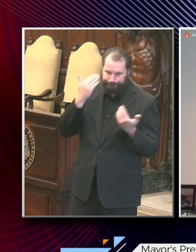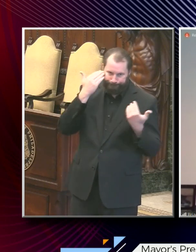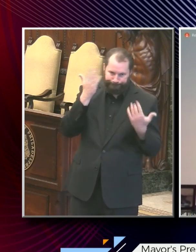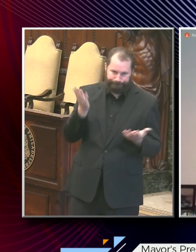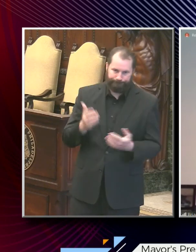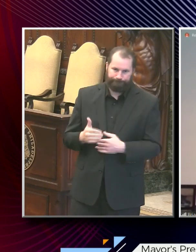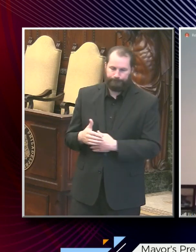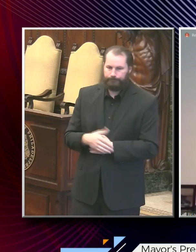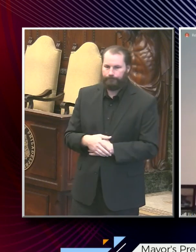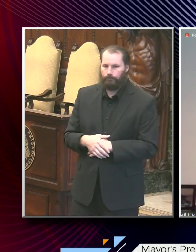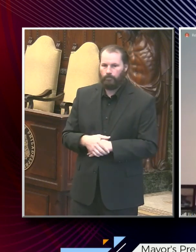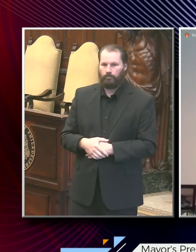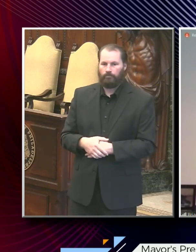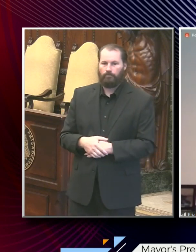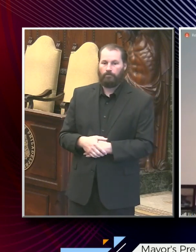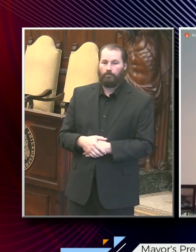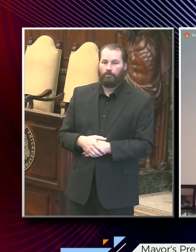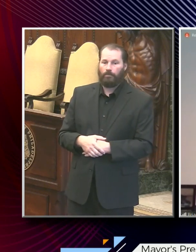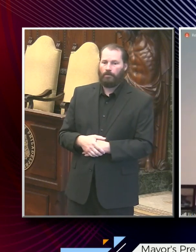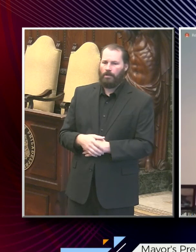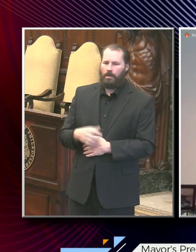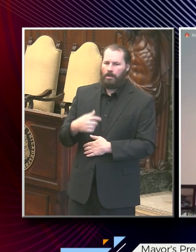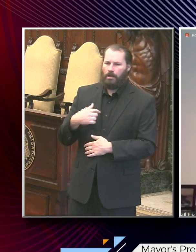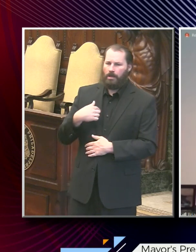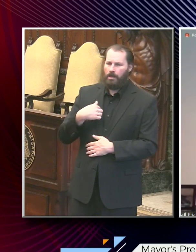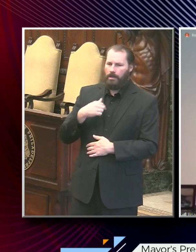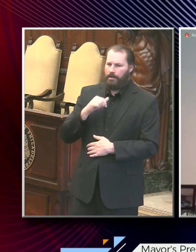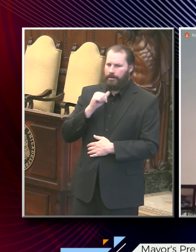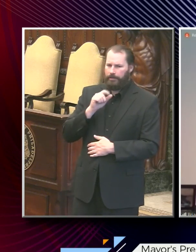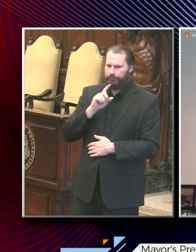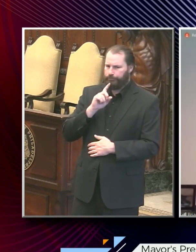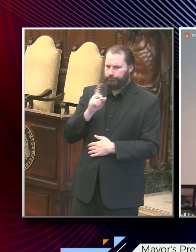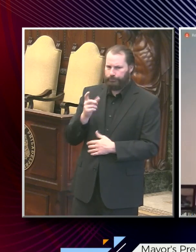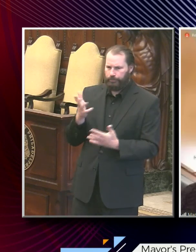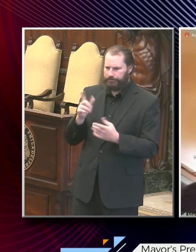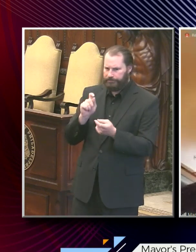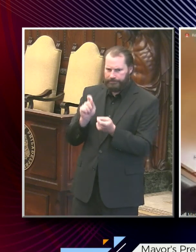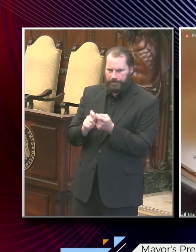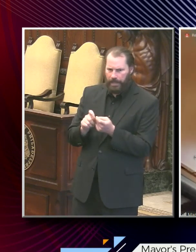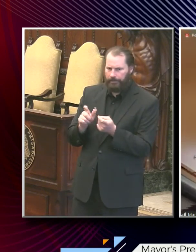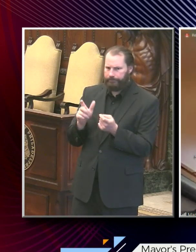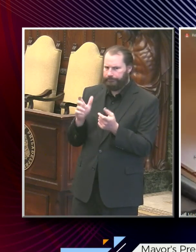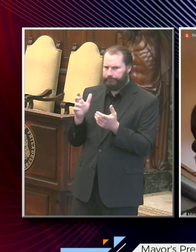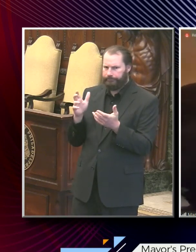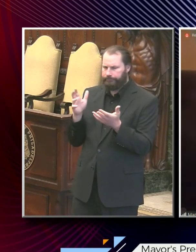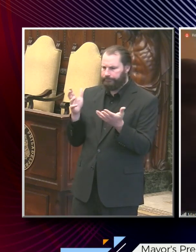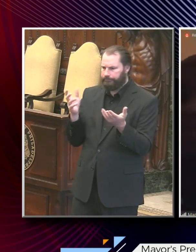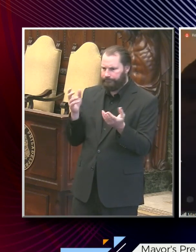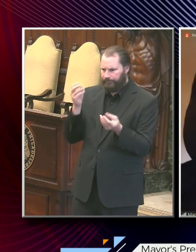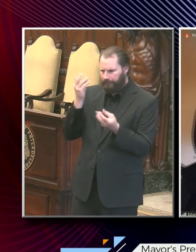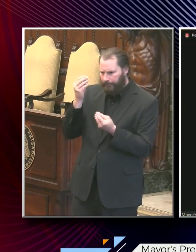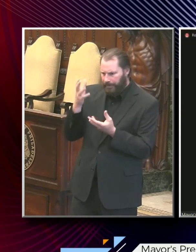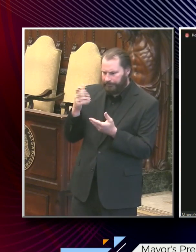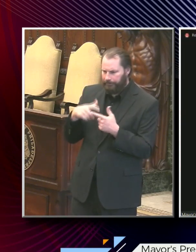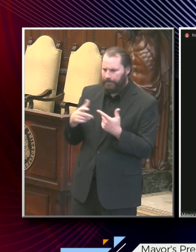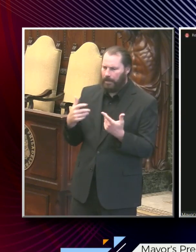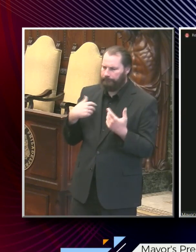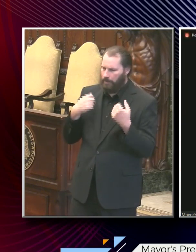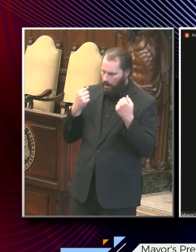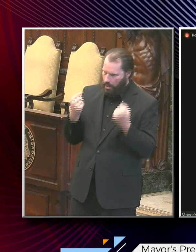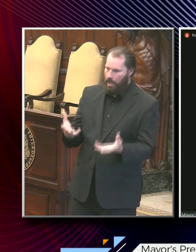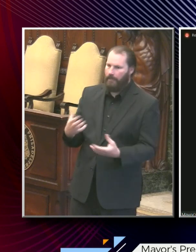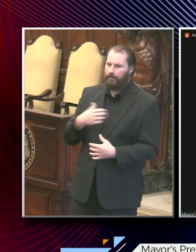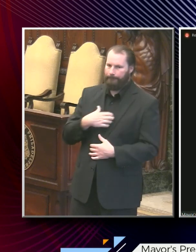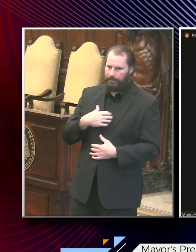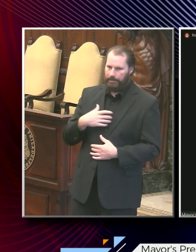what were the circumstances for each of them, but I know we've received a number of complaints for the demonstrations. All right. Thank you, Brian. Thank you, Manny. This is the last call